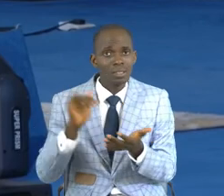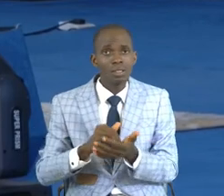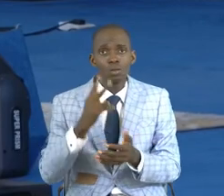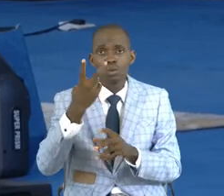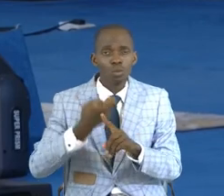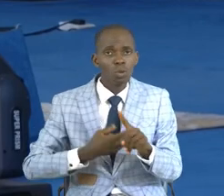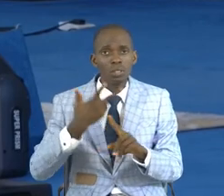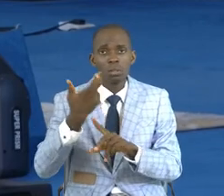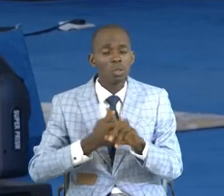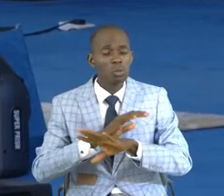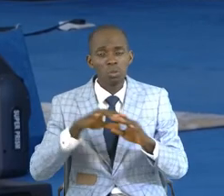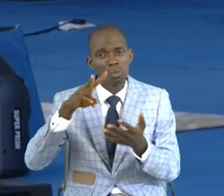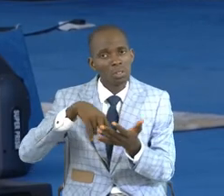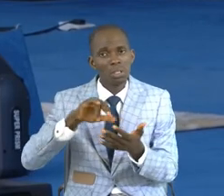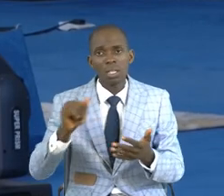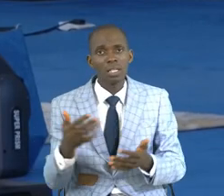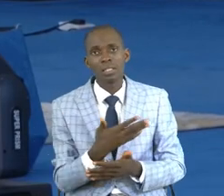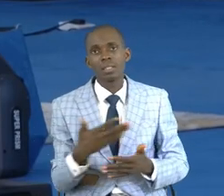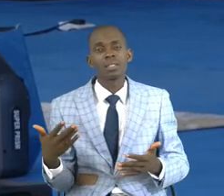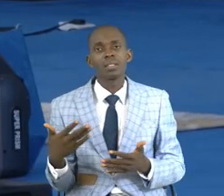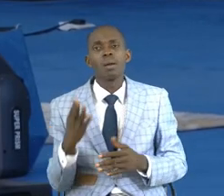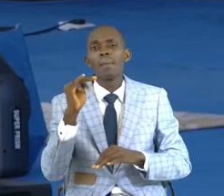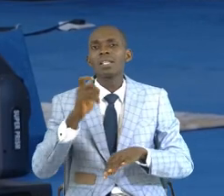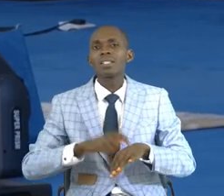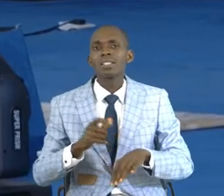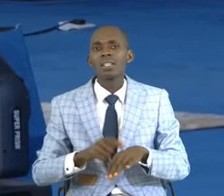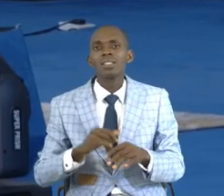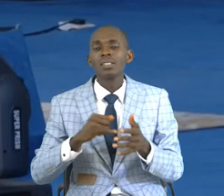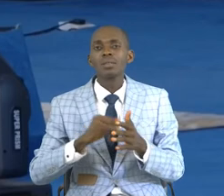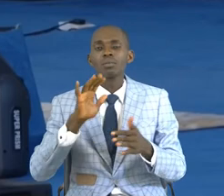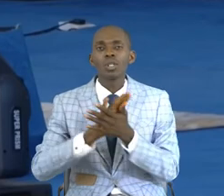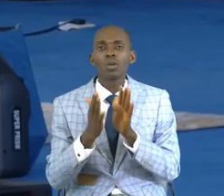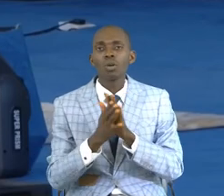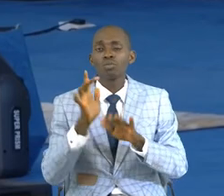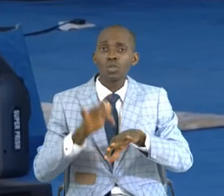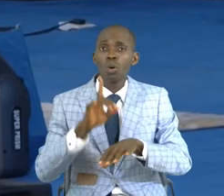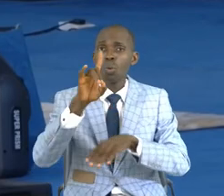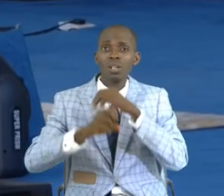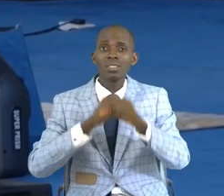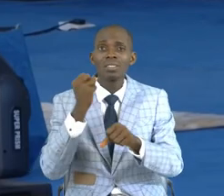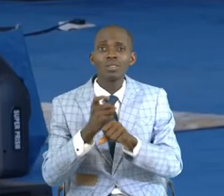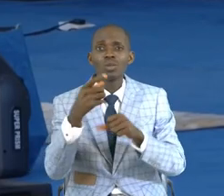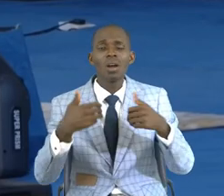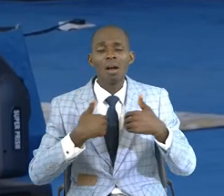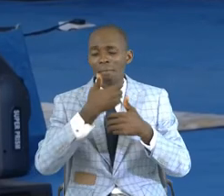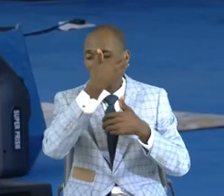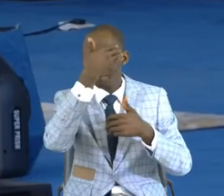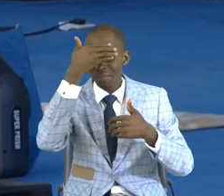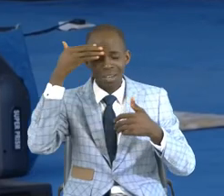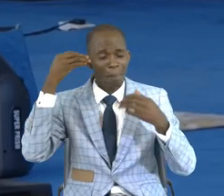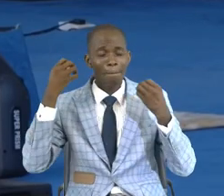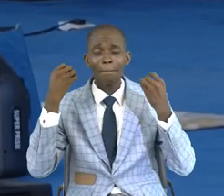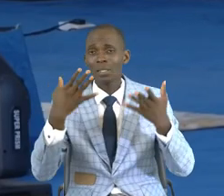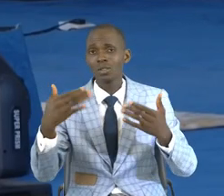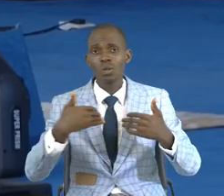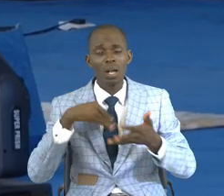you don't read anything. By the time it's 1 year, you have forgotten everything that you learned before. What